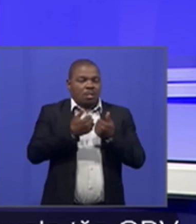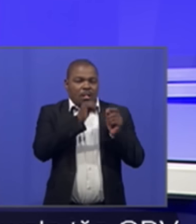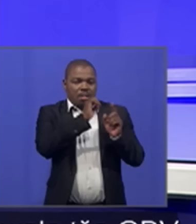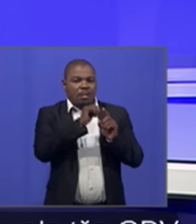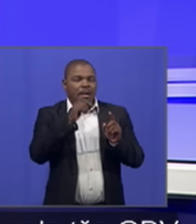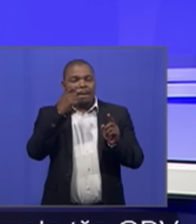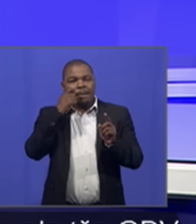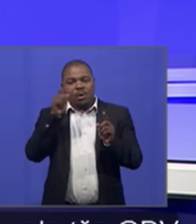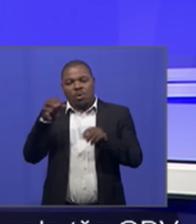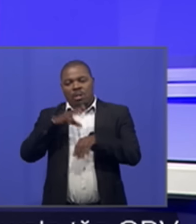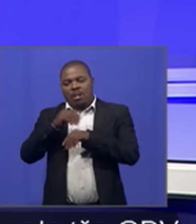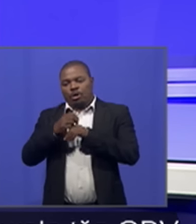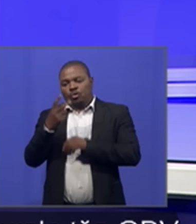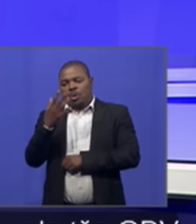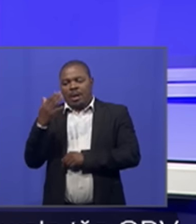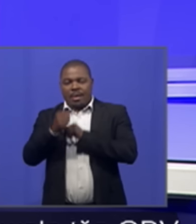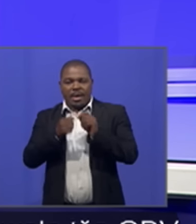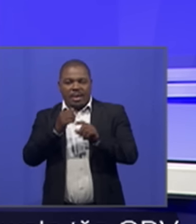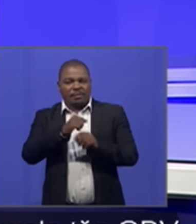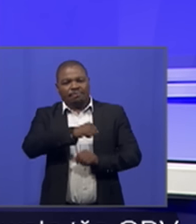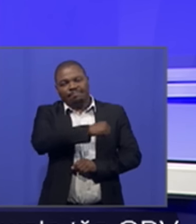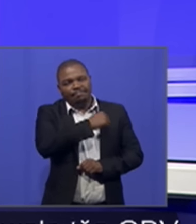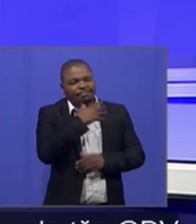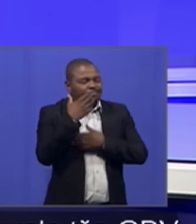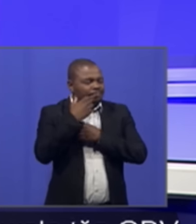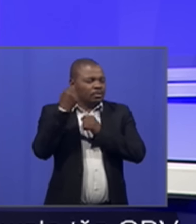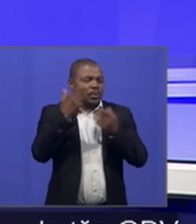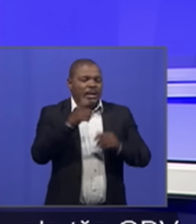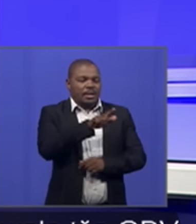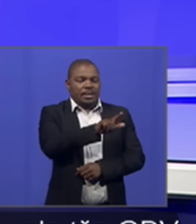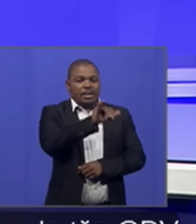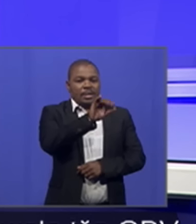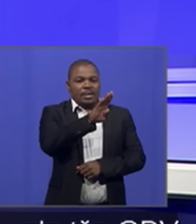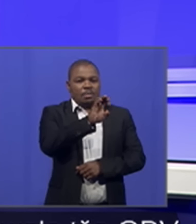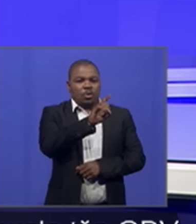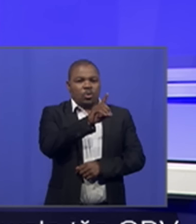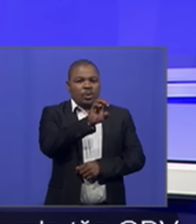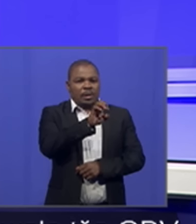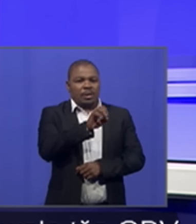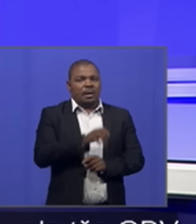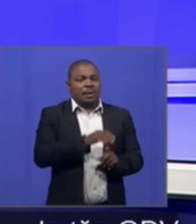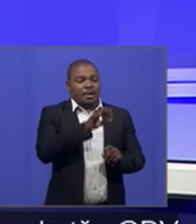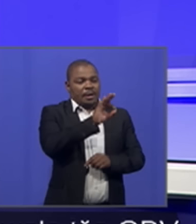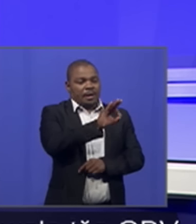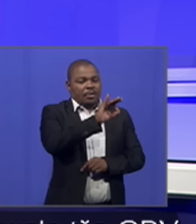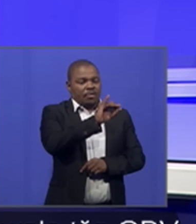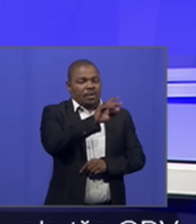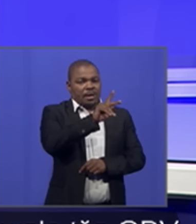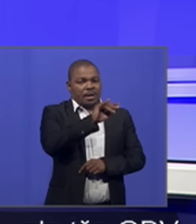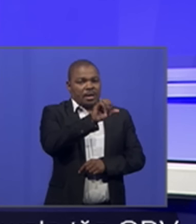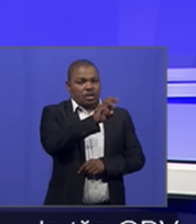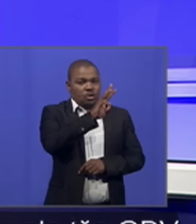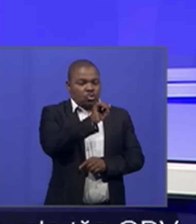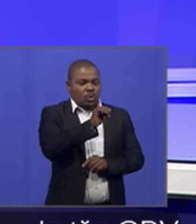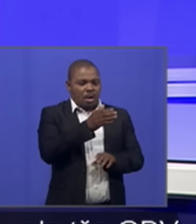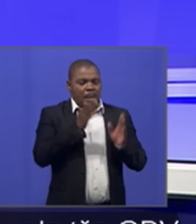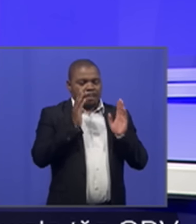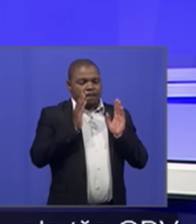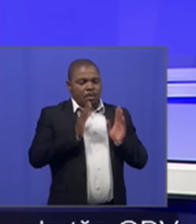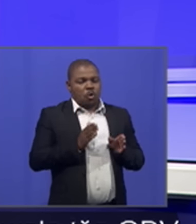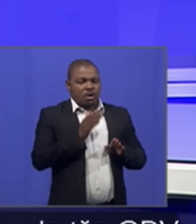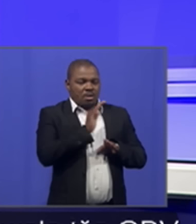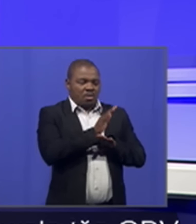e 29 ka motsaneng wa Rain ka Lebote. Setopo sa fikiswa madolwana wa go latofatšwa ge